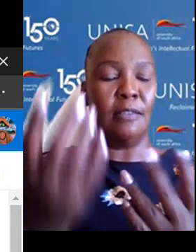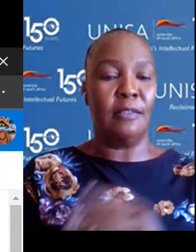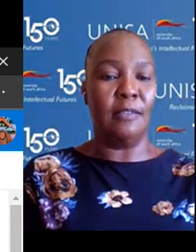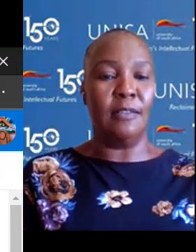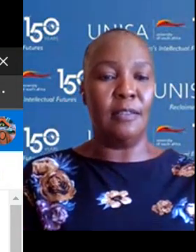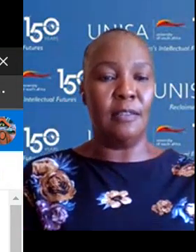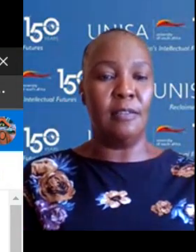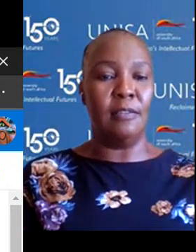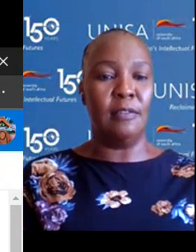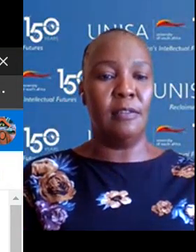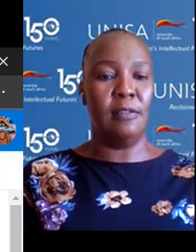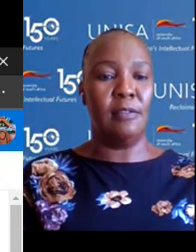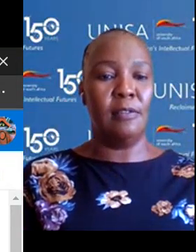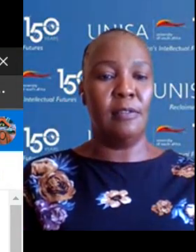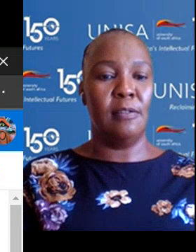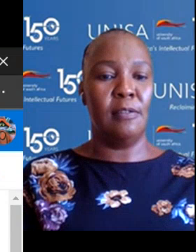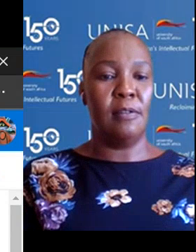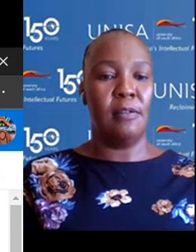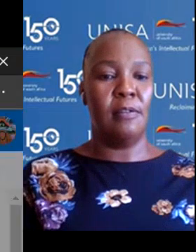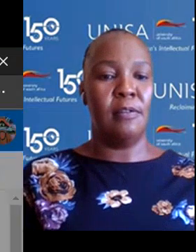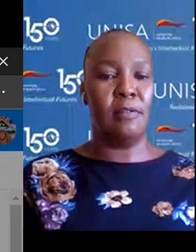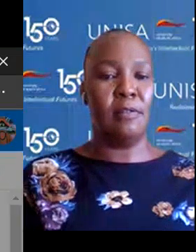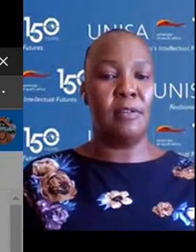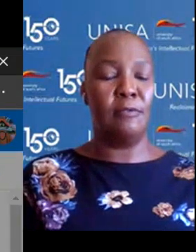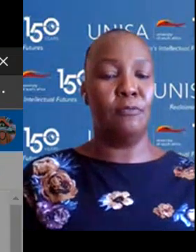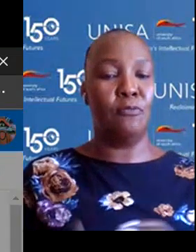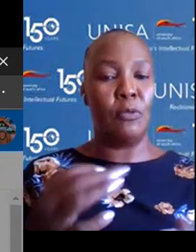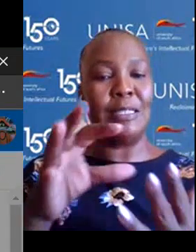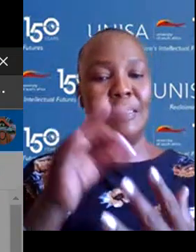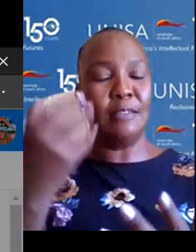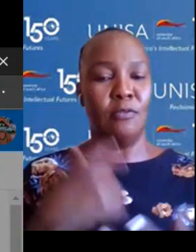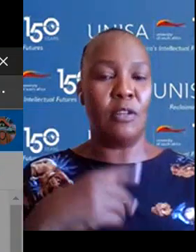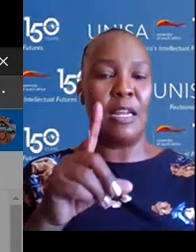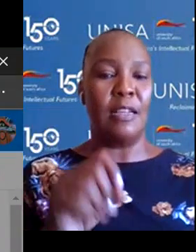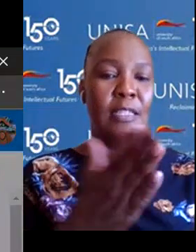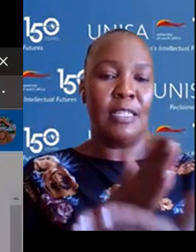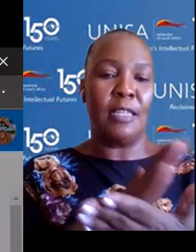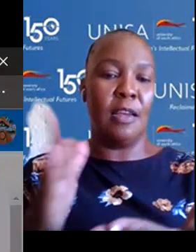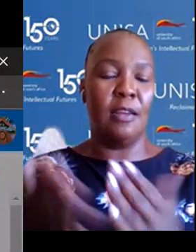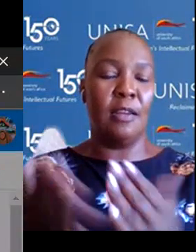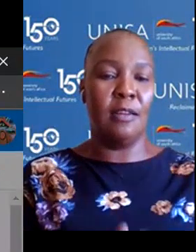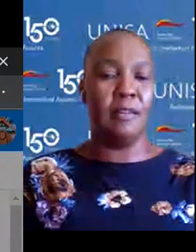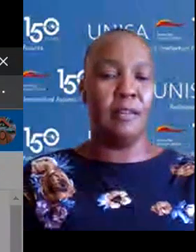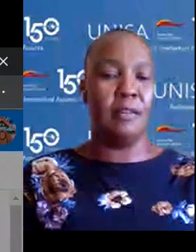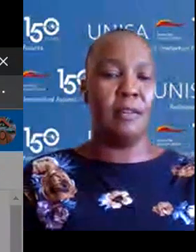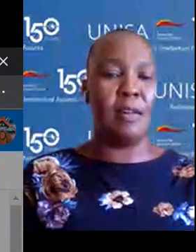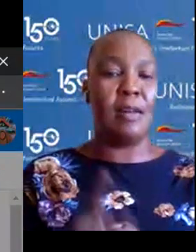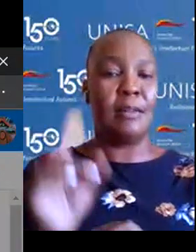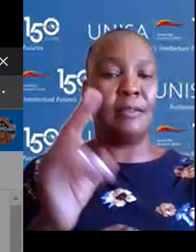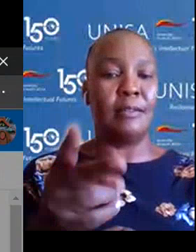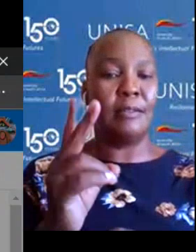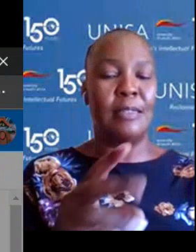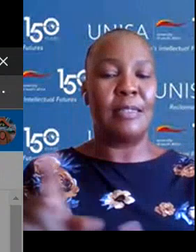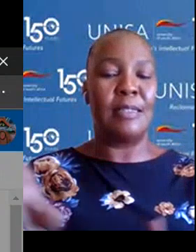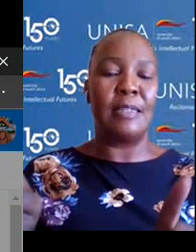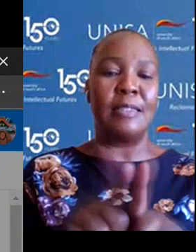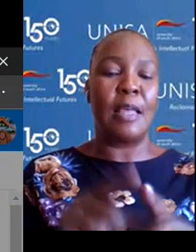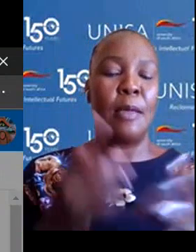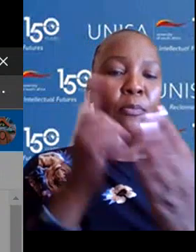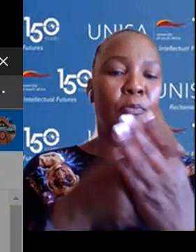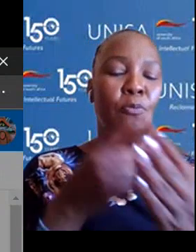So it's totally up to you. Click on share. And again, the same window comes up